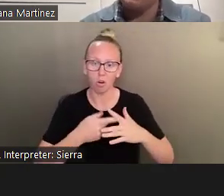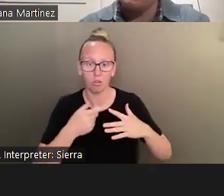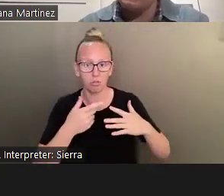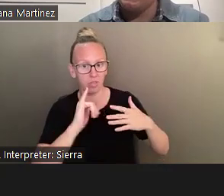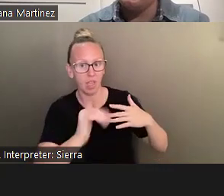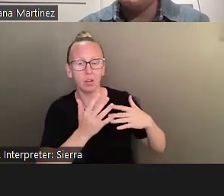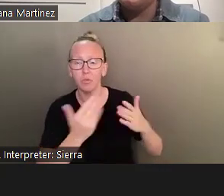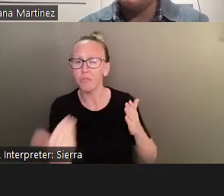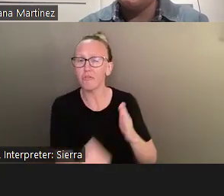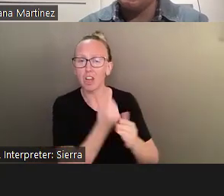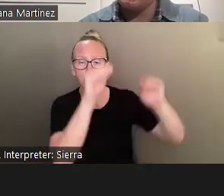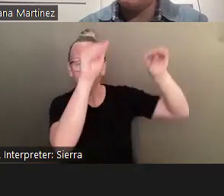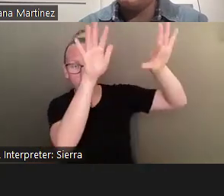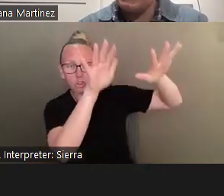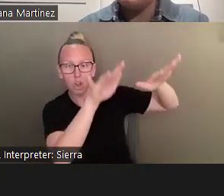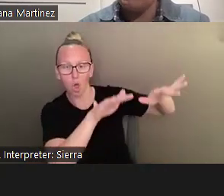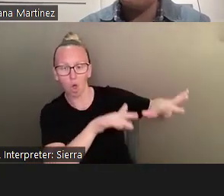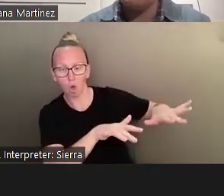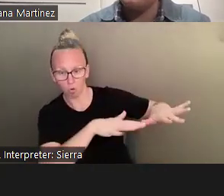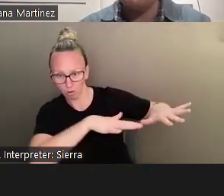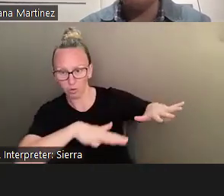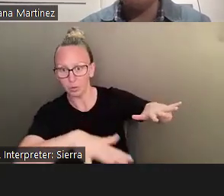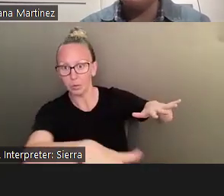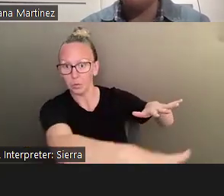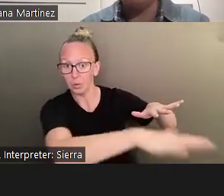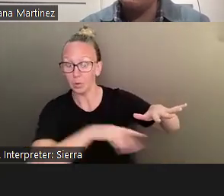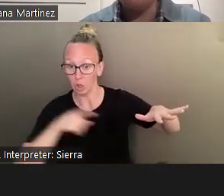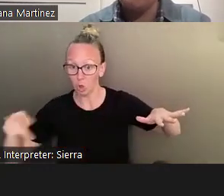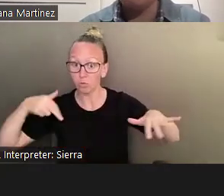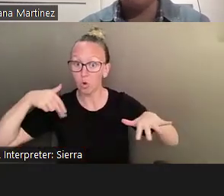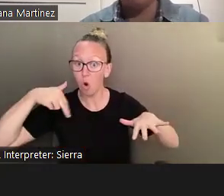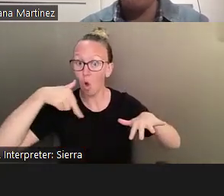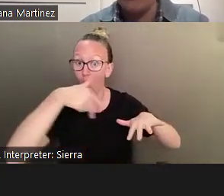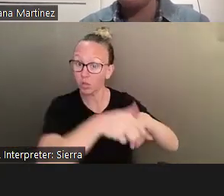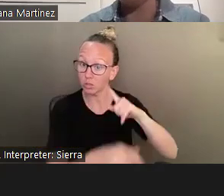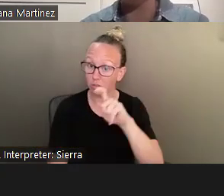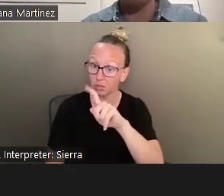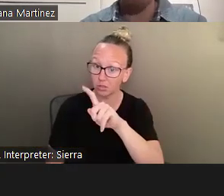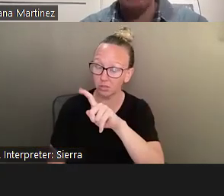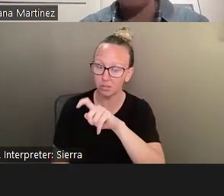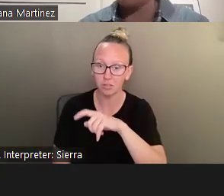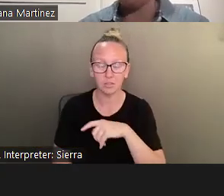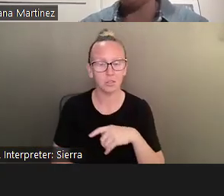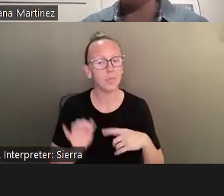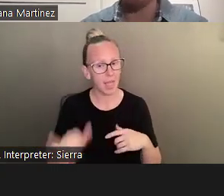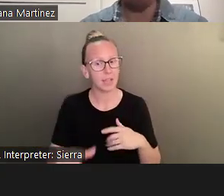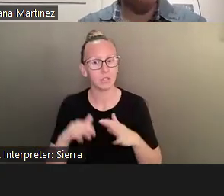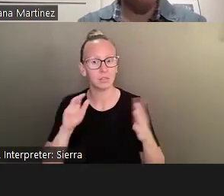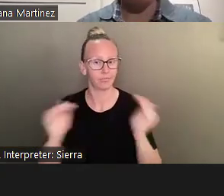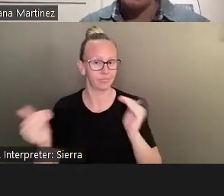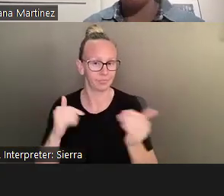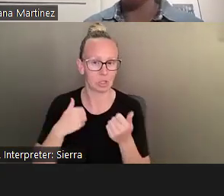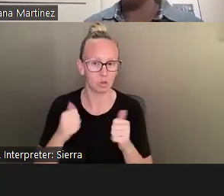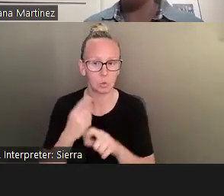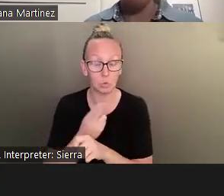And that is the question I used because if you think about whiteout conditions, like blizzard conditions, like